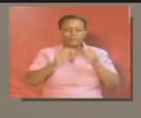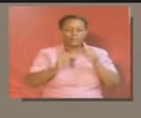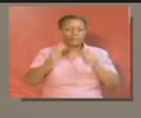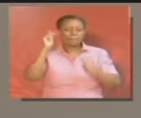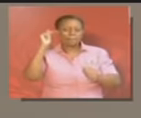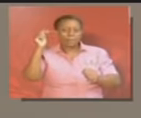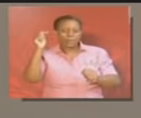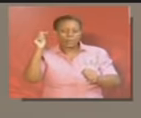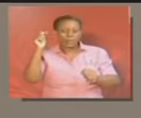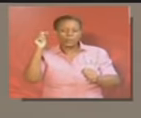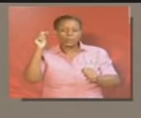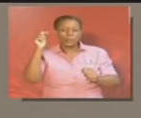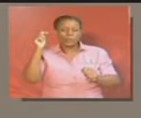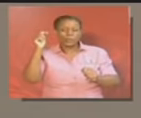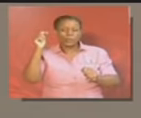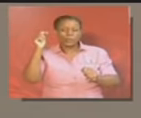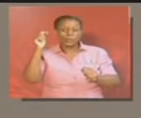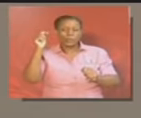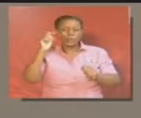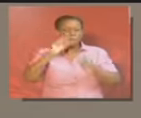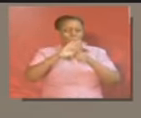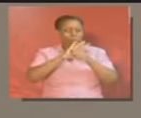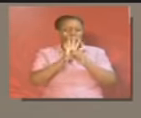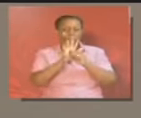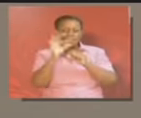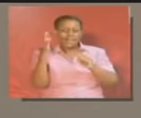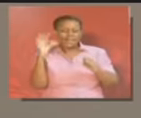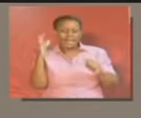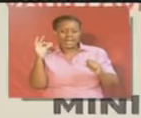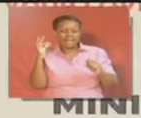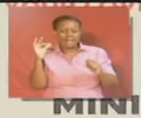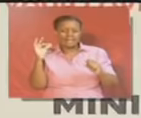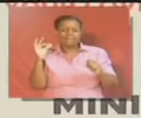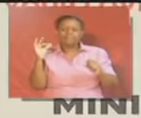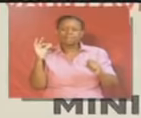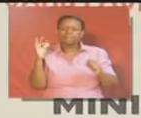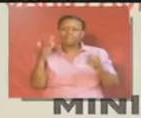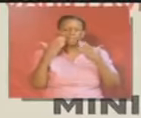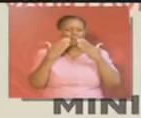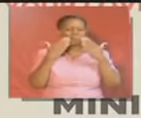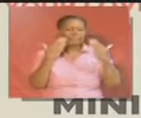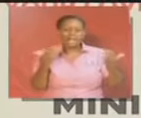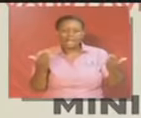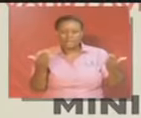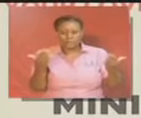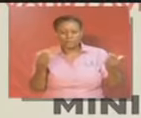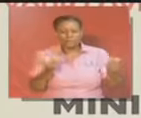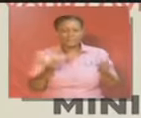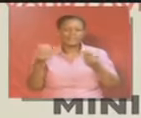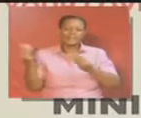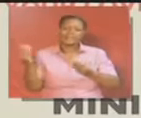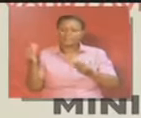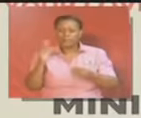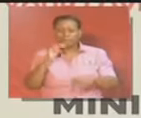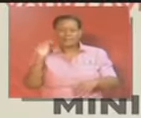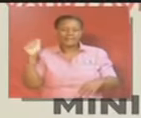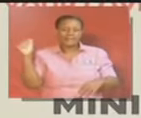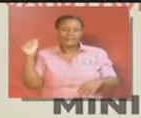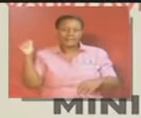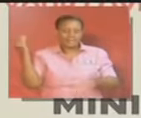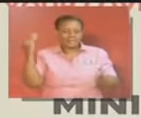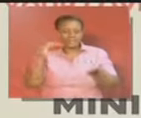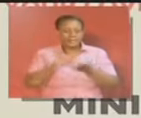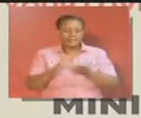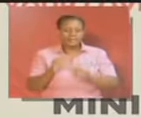dashboard. And with that, I say thank you very much and hand over to Ms. Alcantara. Thank you very much, Mr. Siram Singh. And we